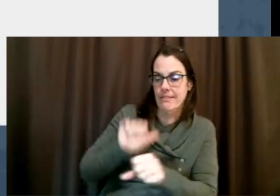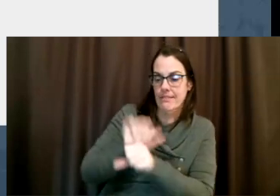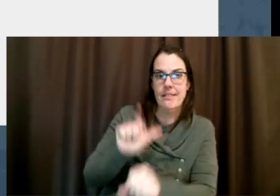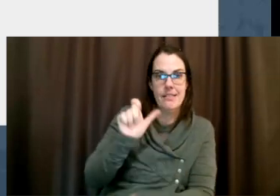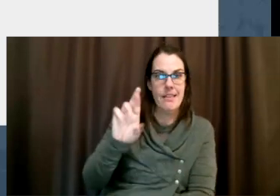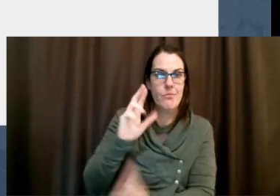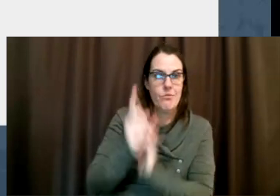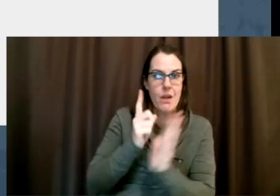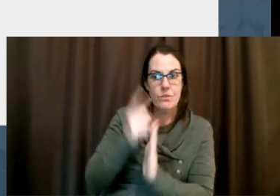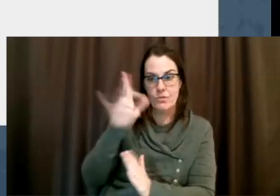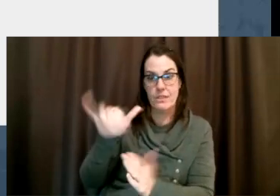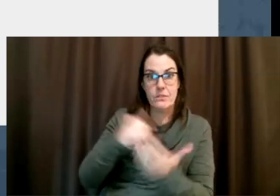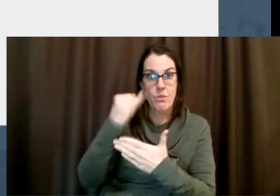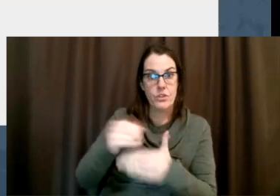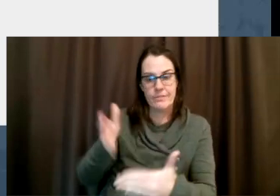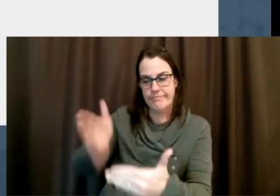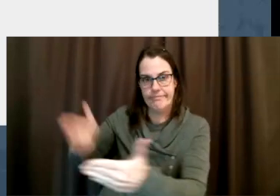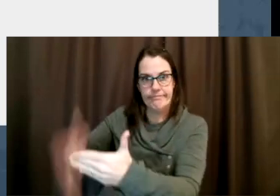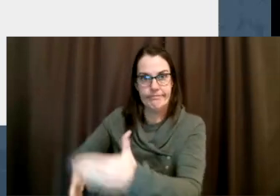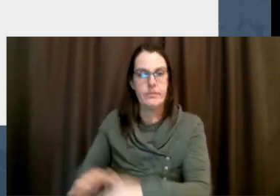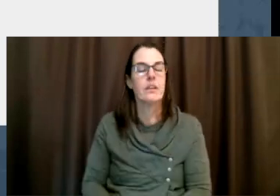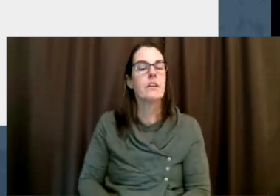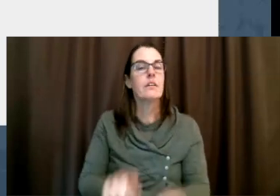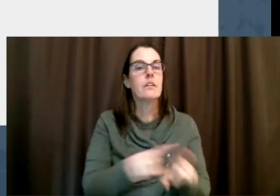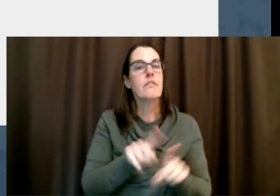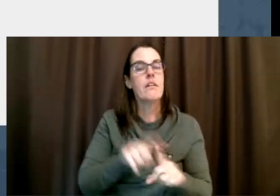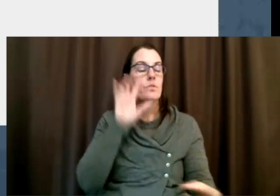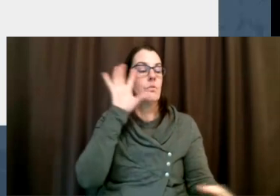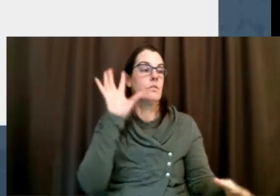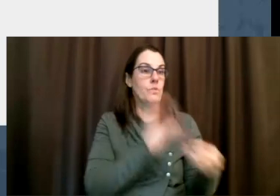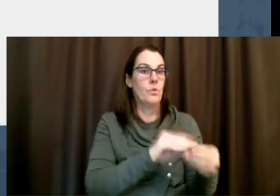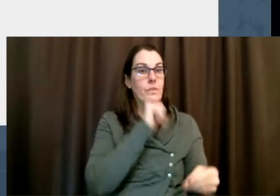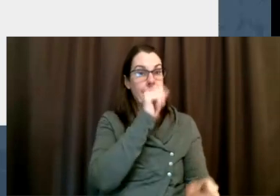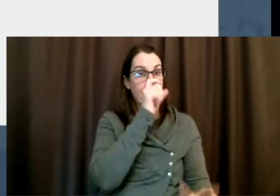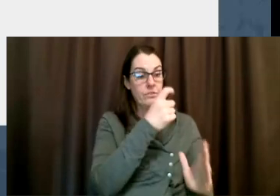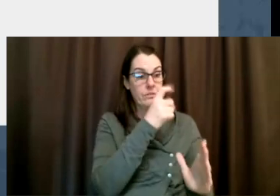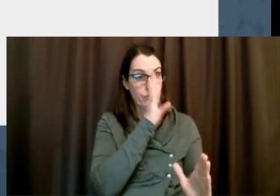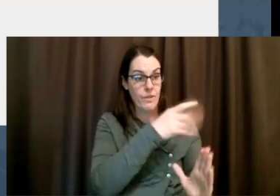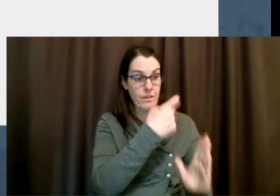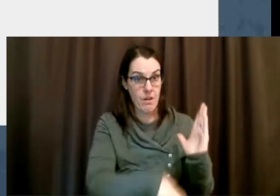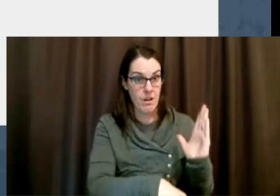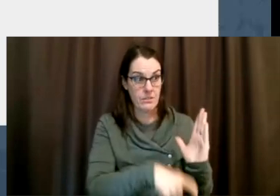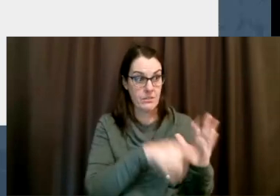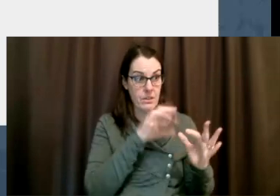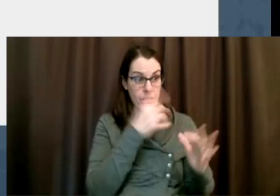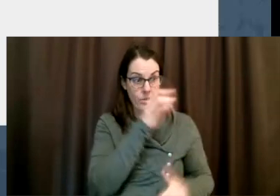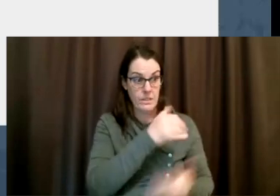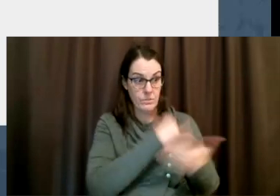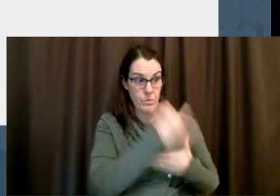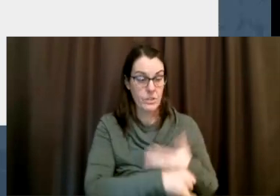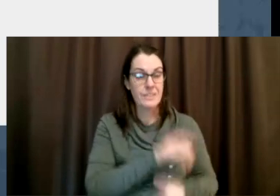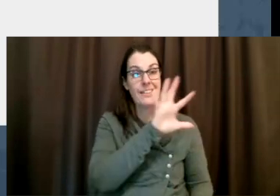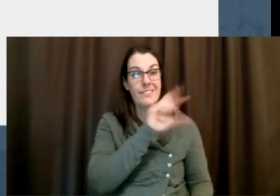project. And we've also determined that total indirect costs associated with this project are going to be $50,000. So in